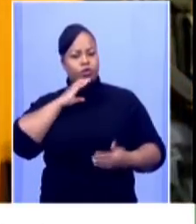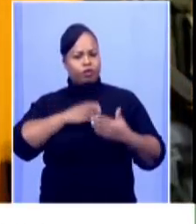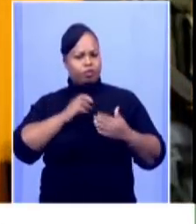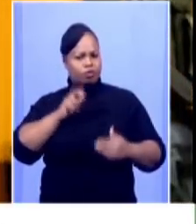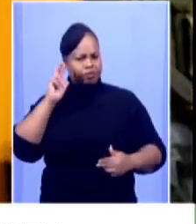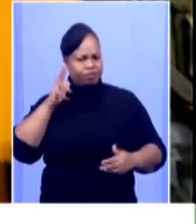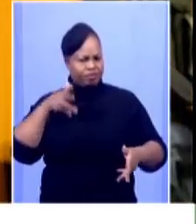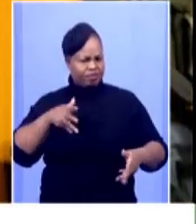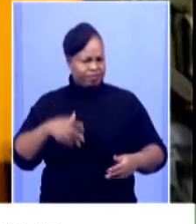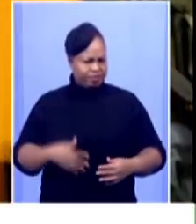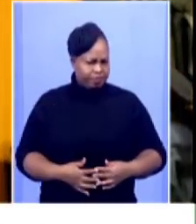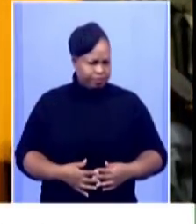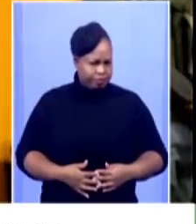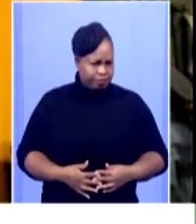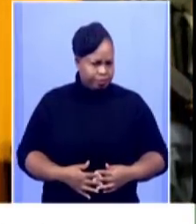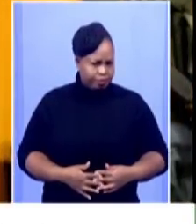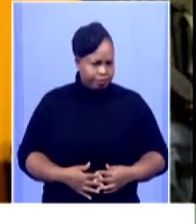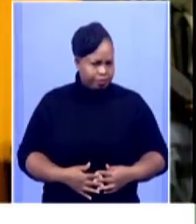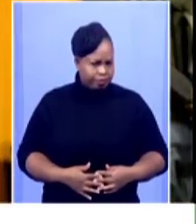number